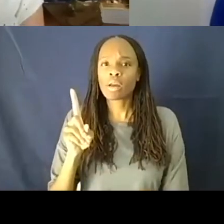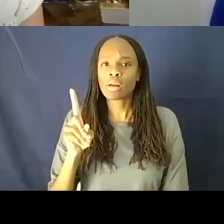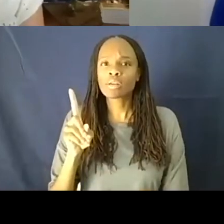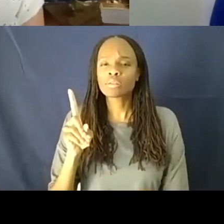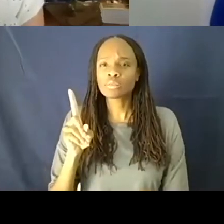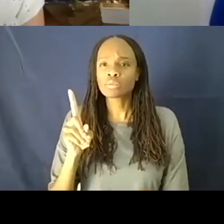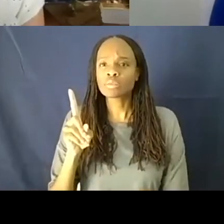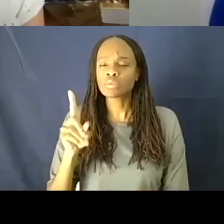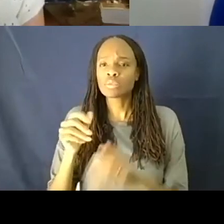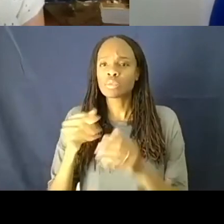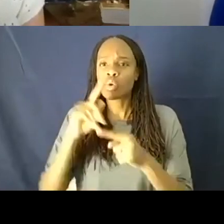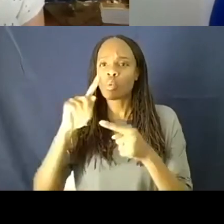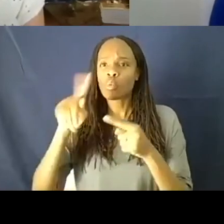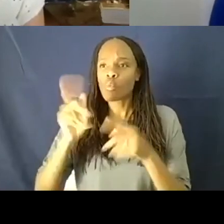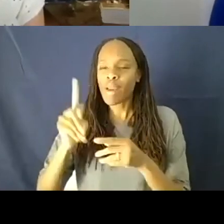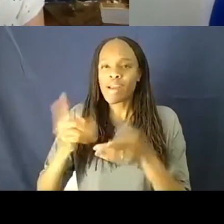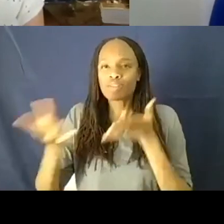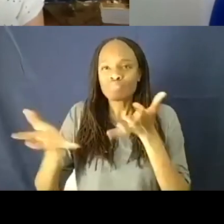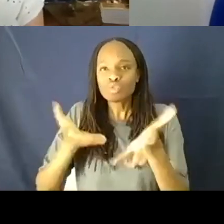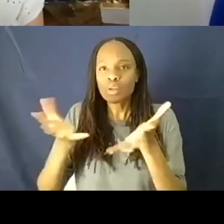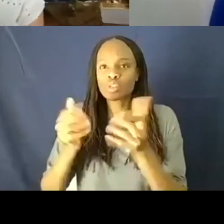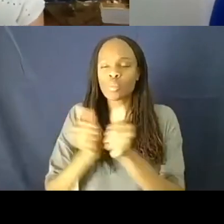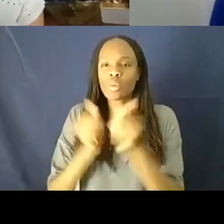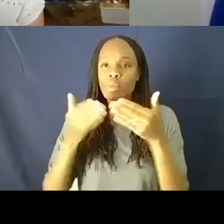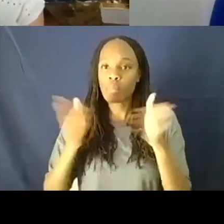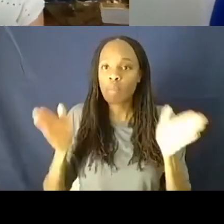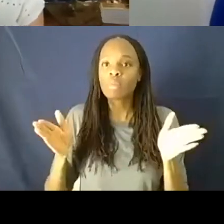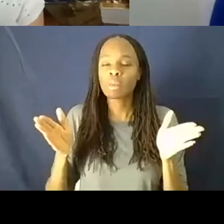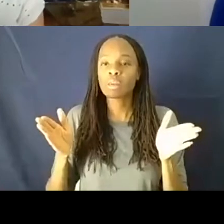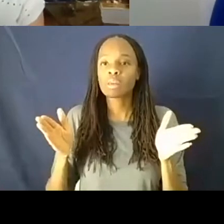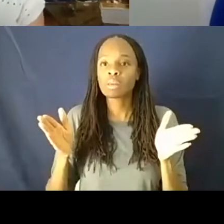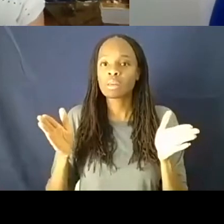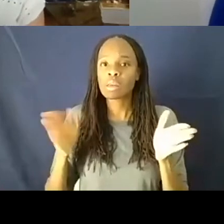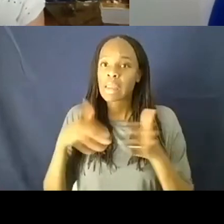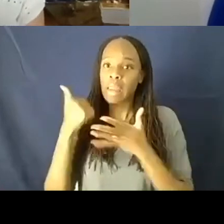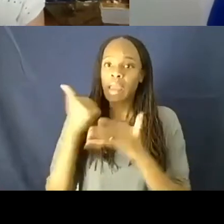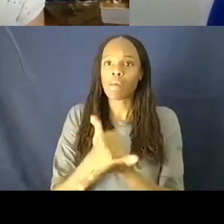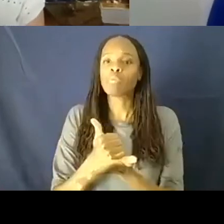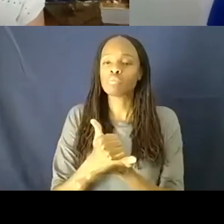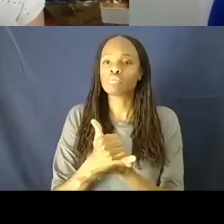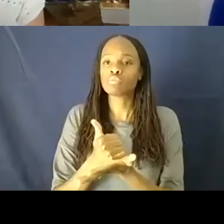public has been, particularly helpful to their